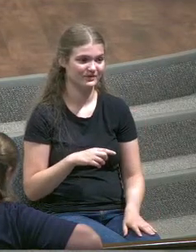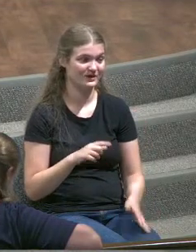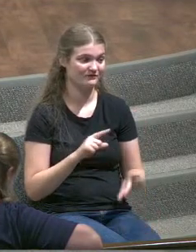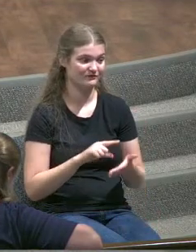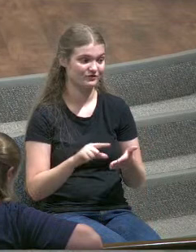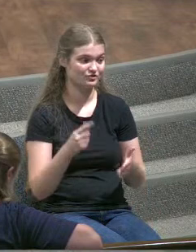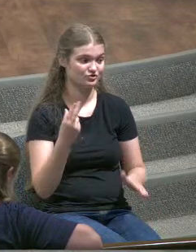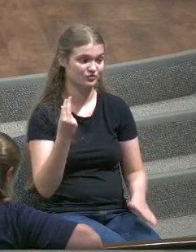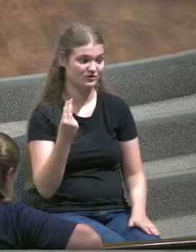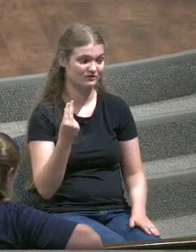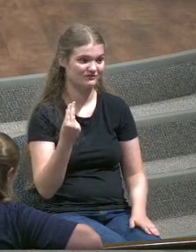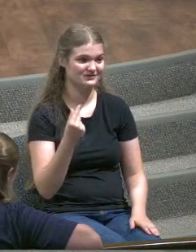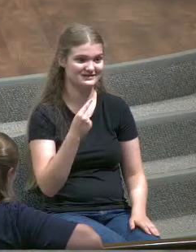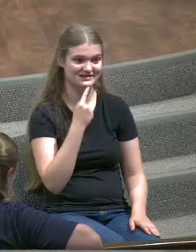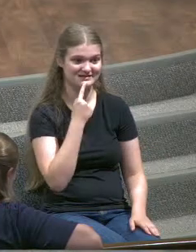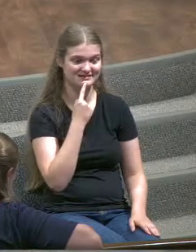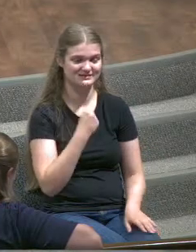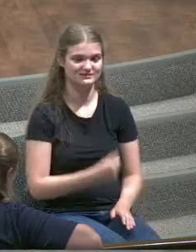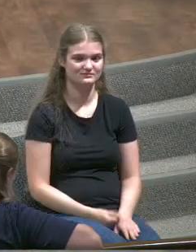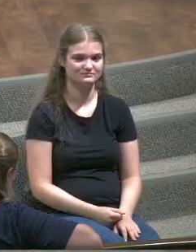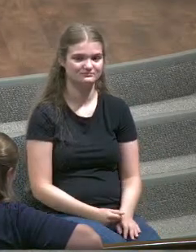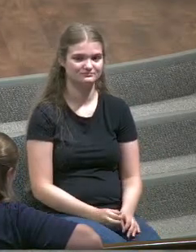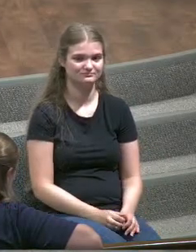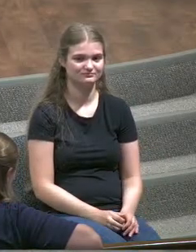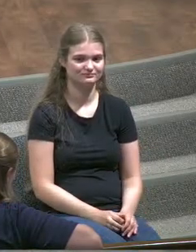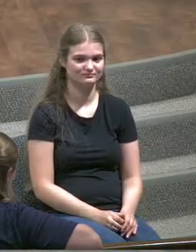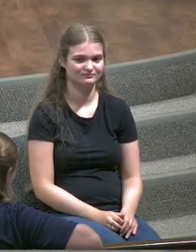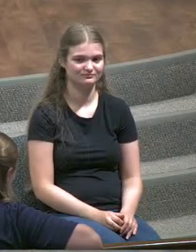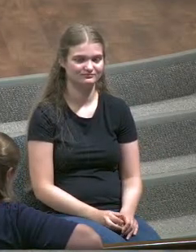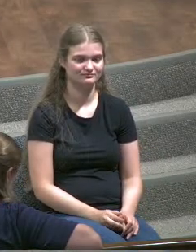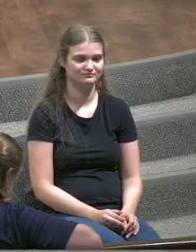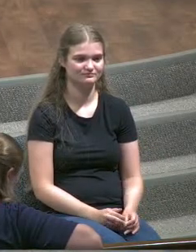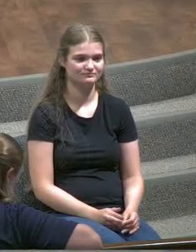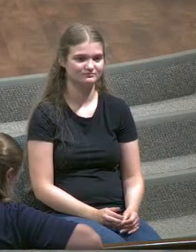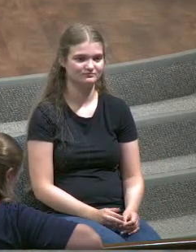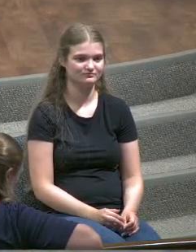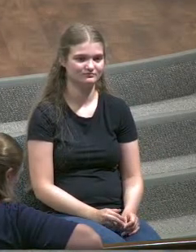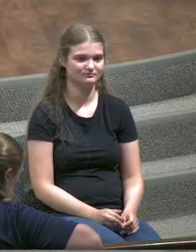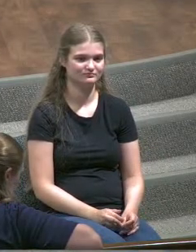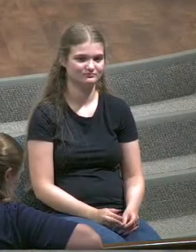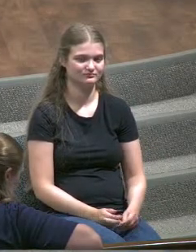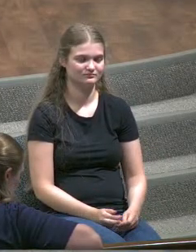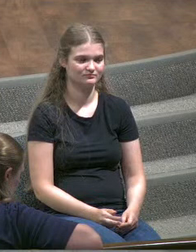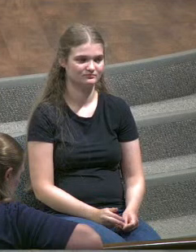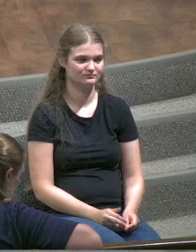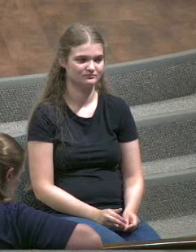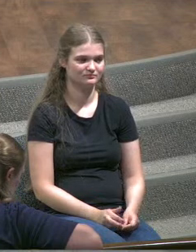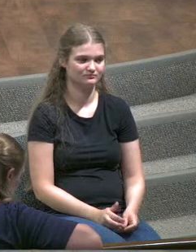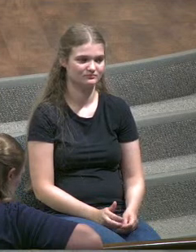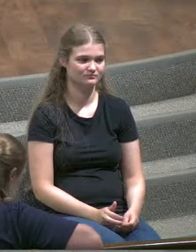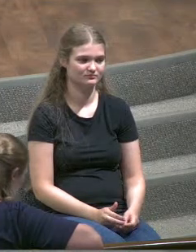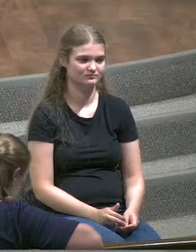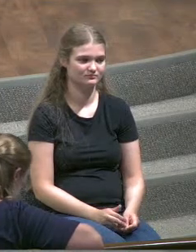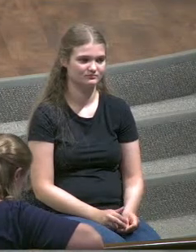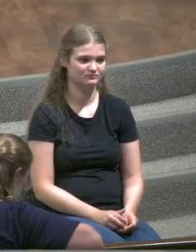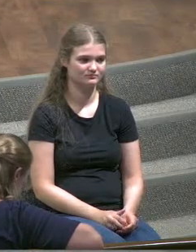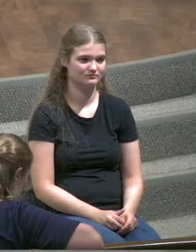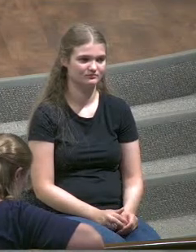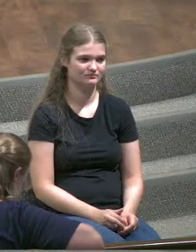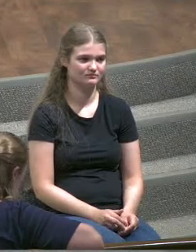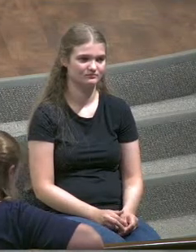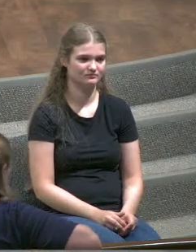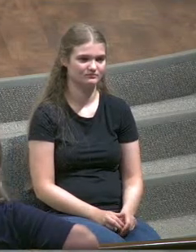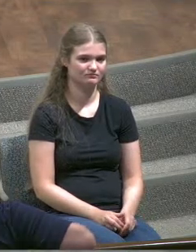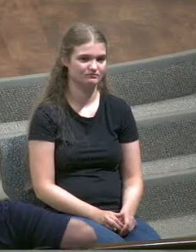12, and he rose and immediately picked up his bed and went out before them all, so that